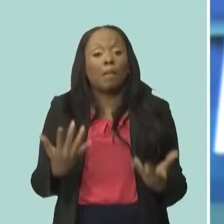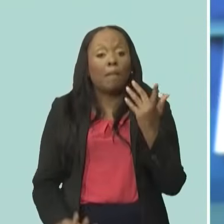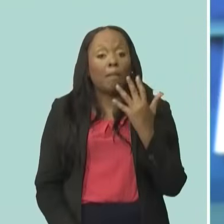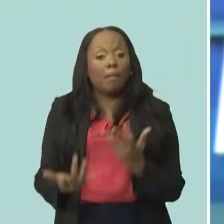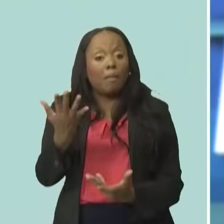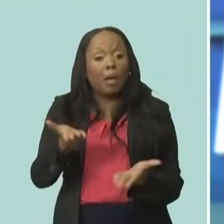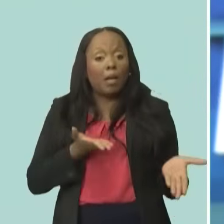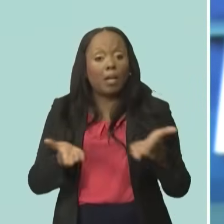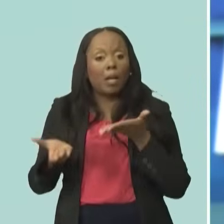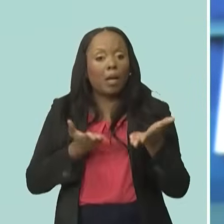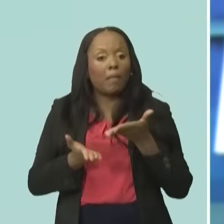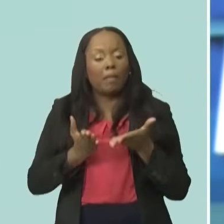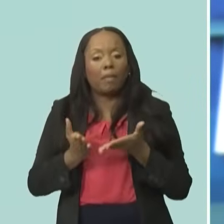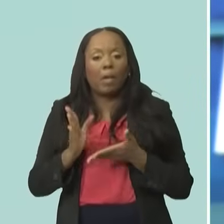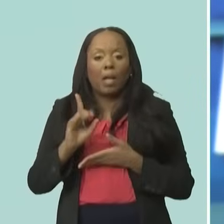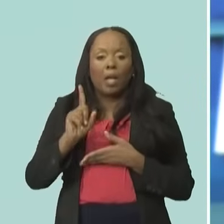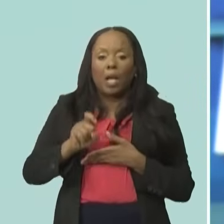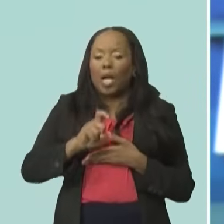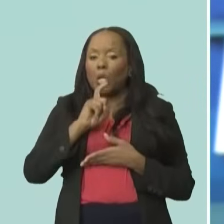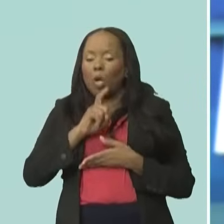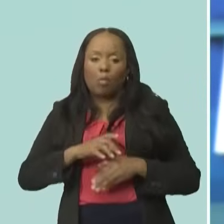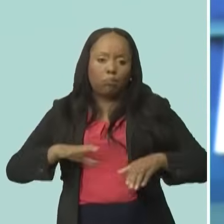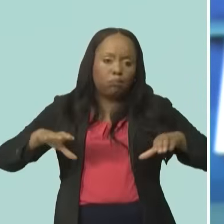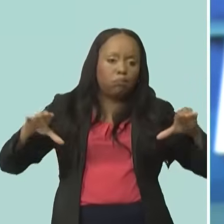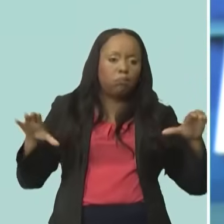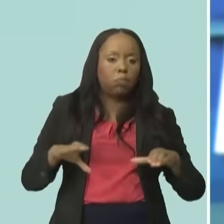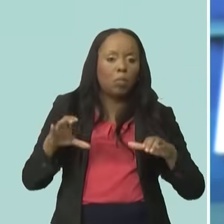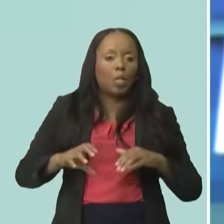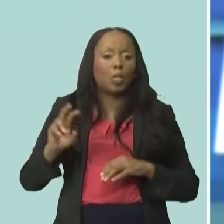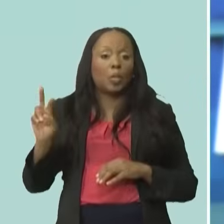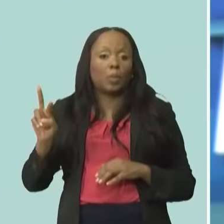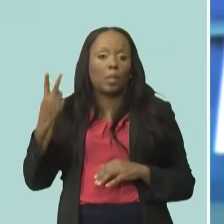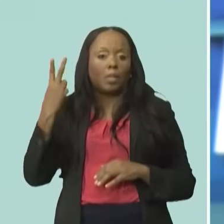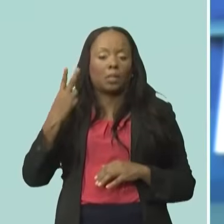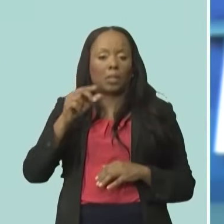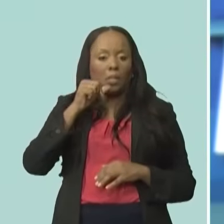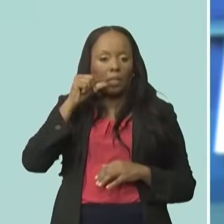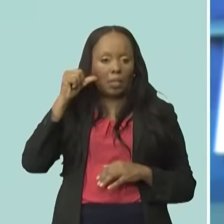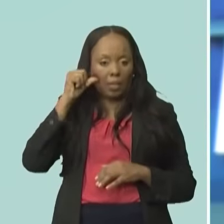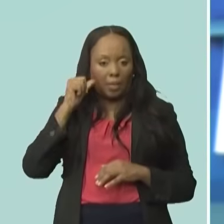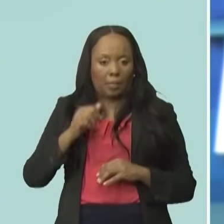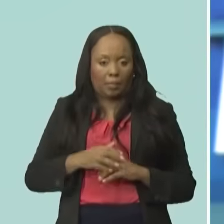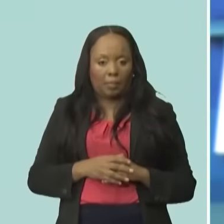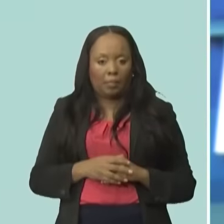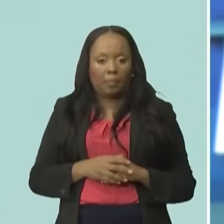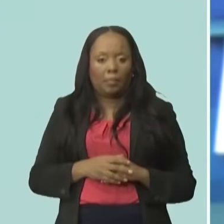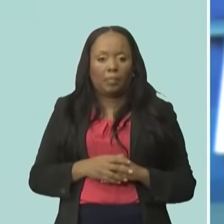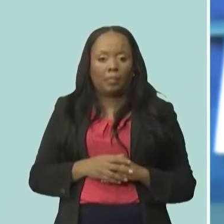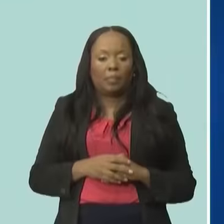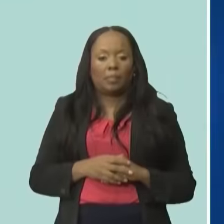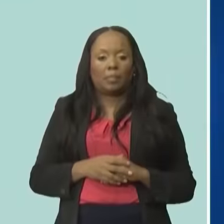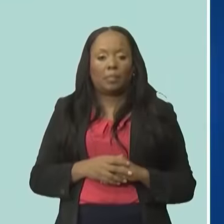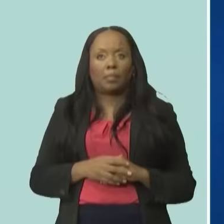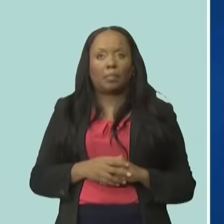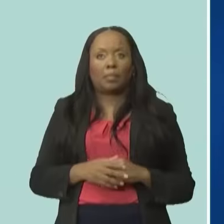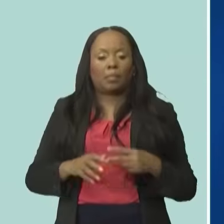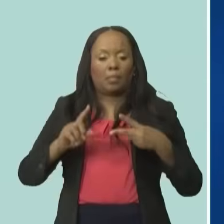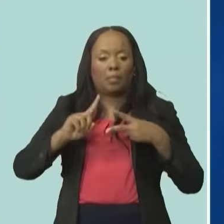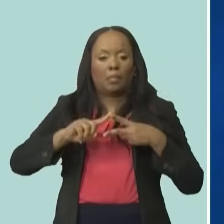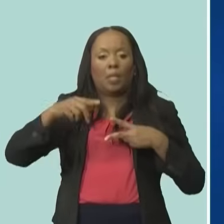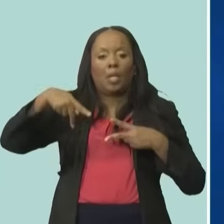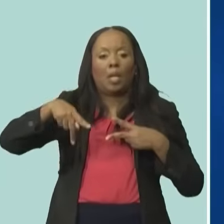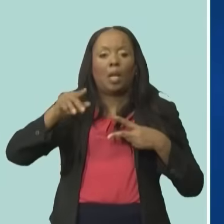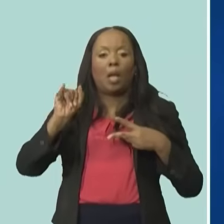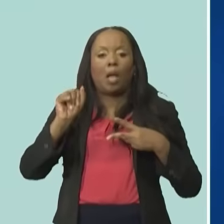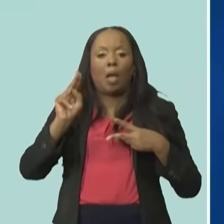Members of the Barbados Fire Service were pressed into action twice on Father's Day. On this occasion, fire at